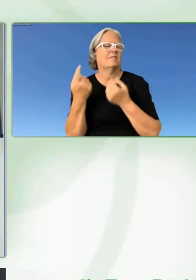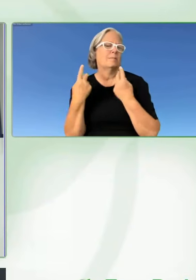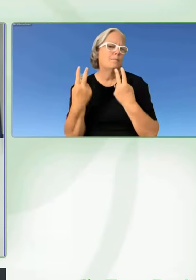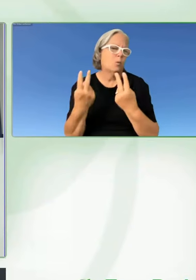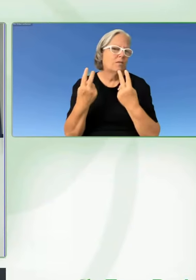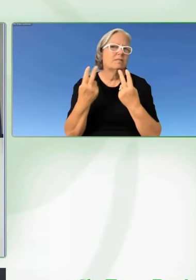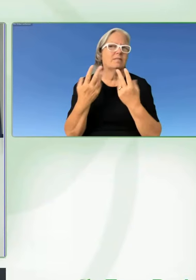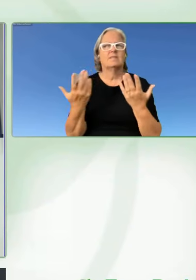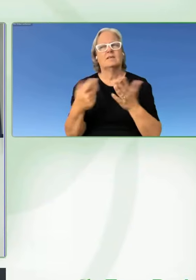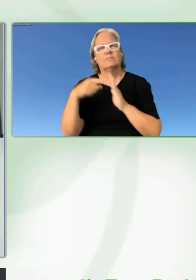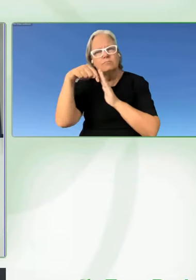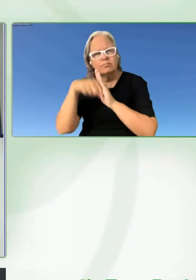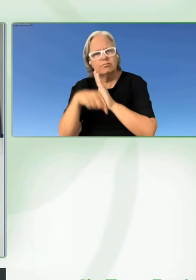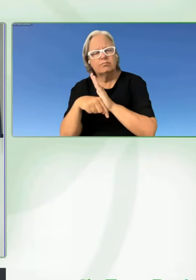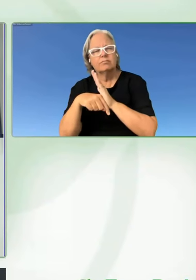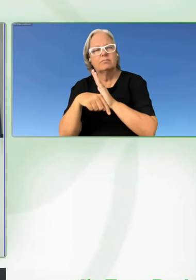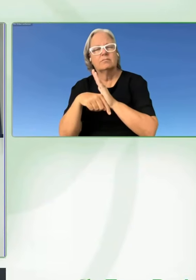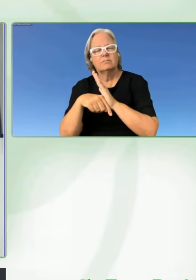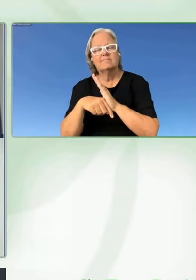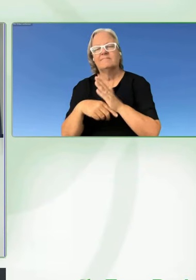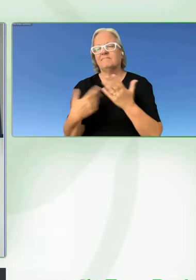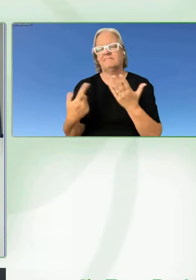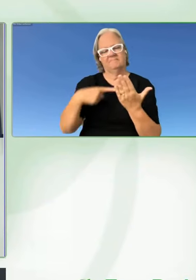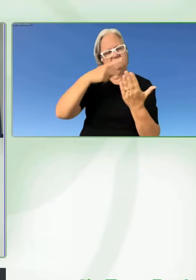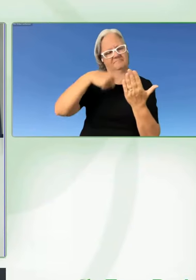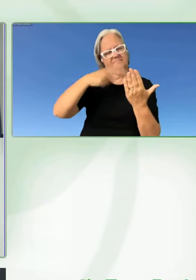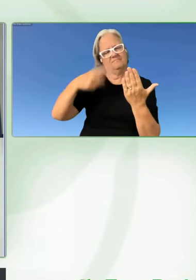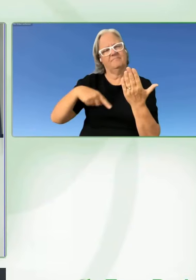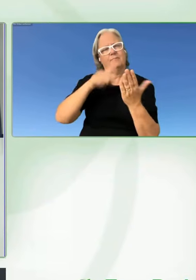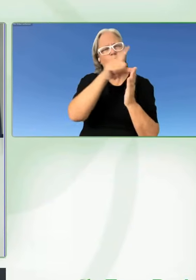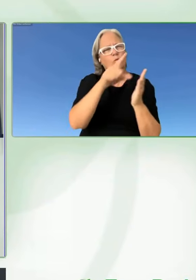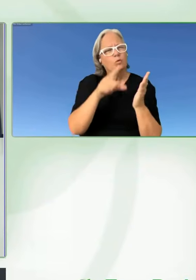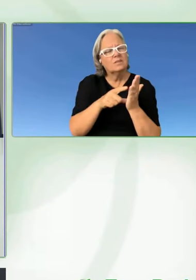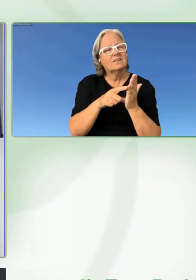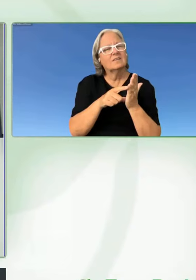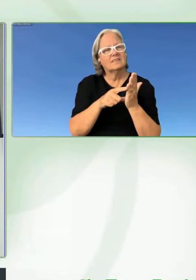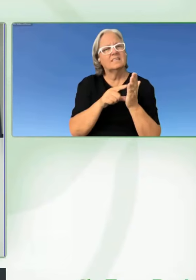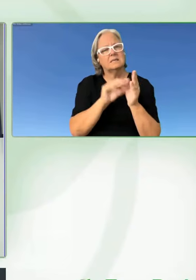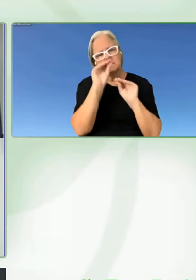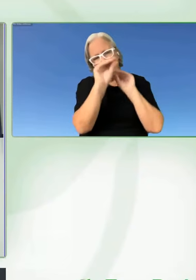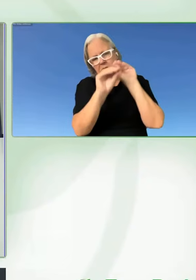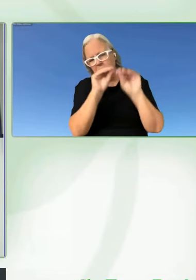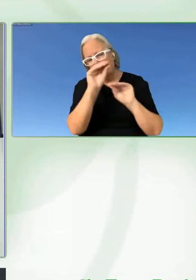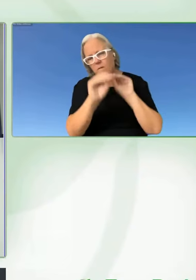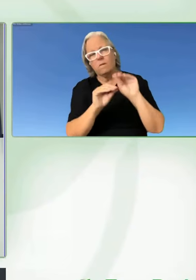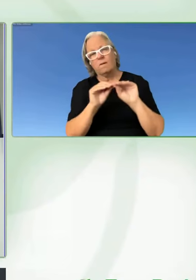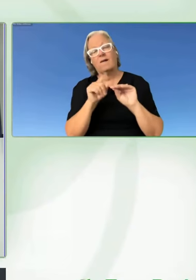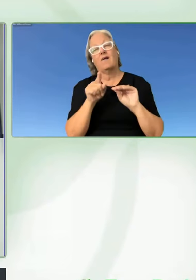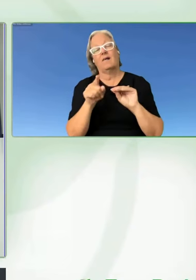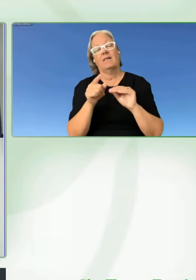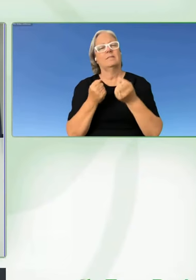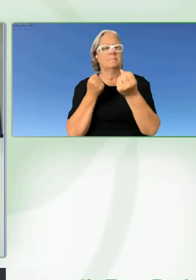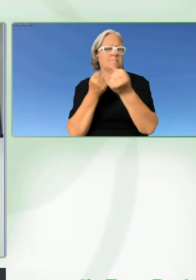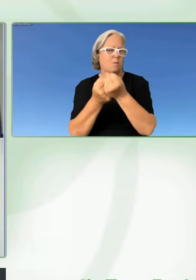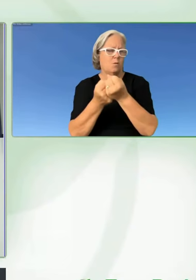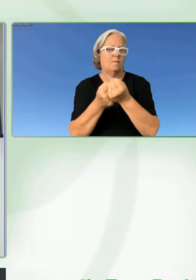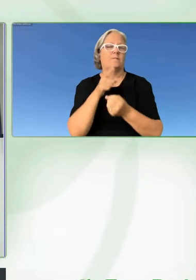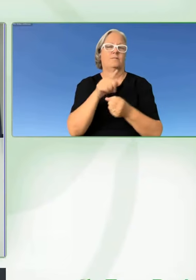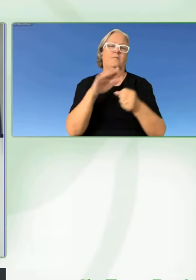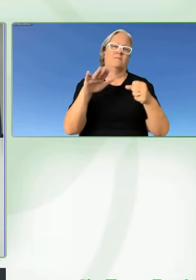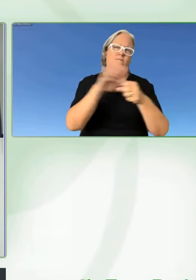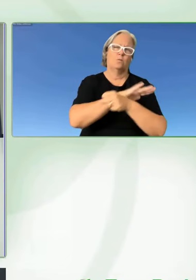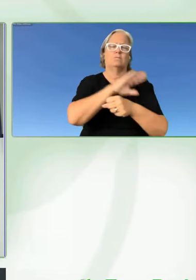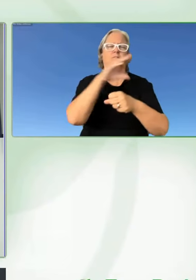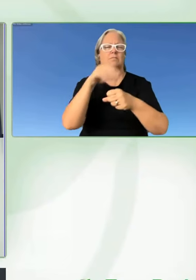substantive legislations which are supporting the full inclusion of persons with disabilities in